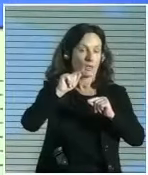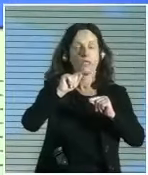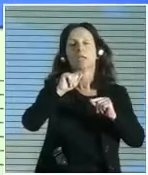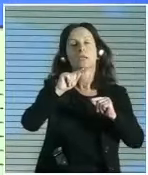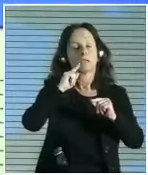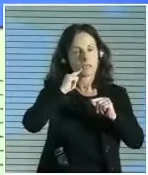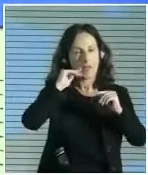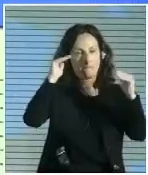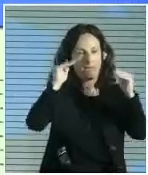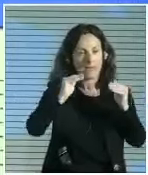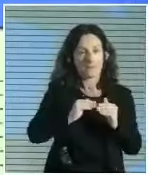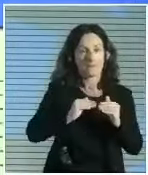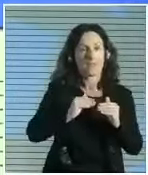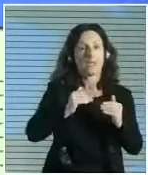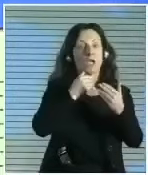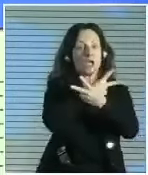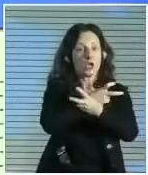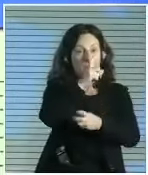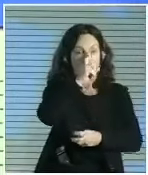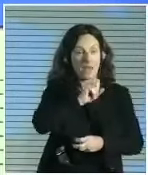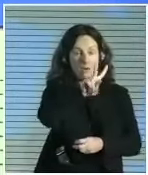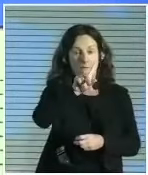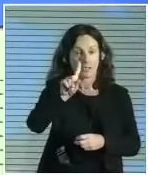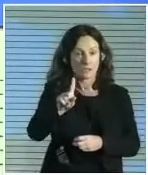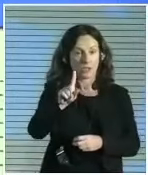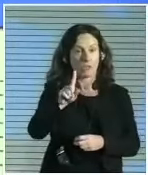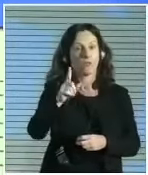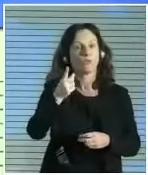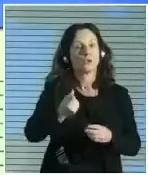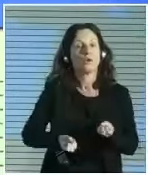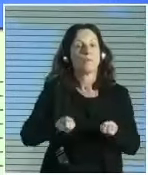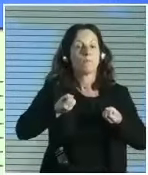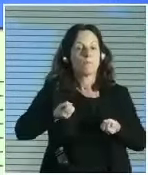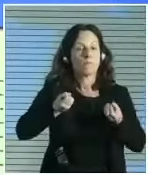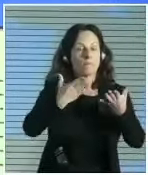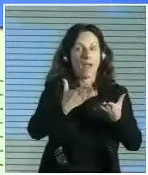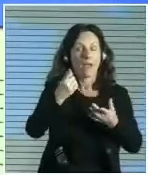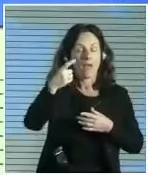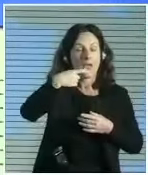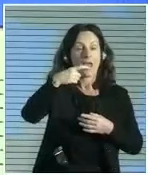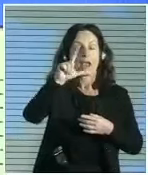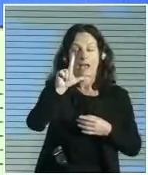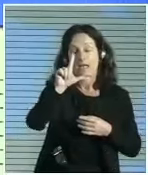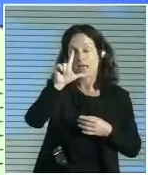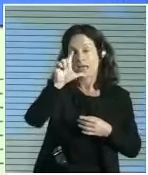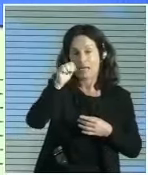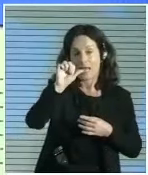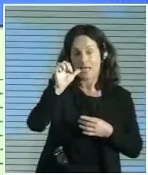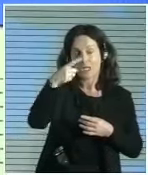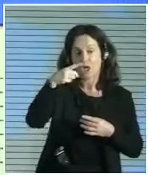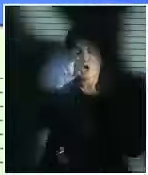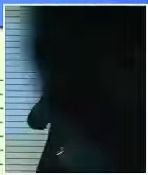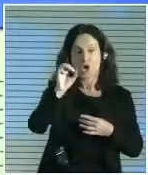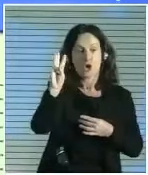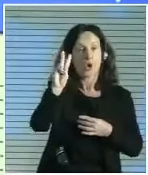Glasgow Declaration was launching, we saw ourselves fully aligned with it.